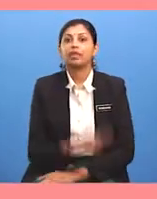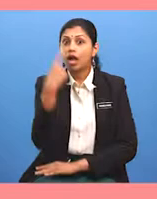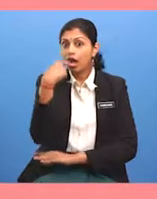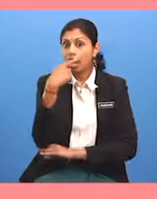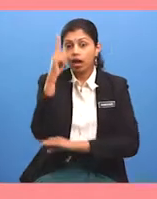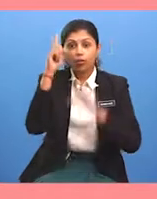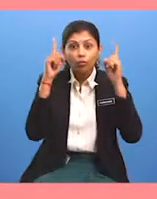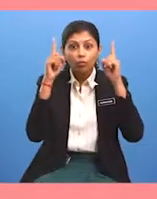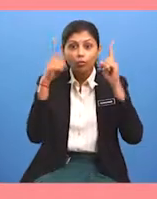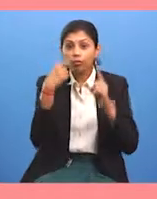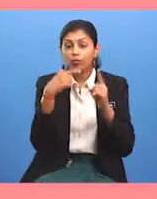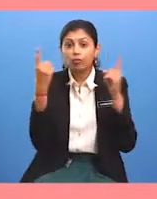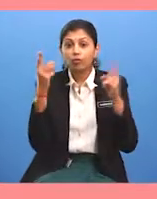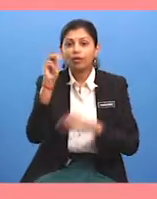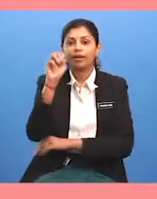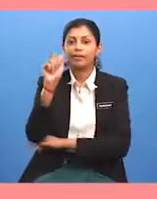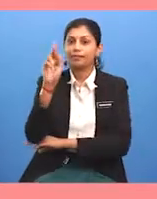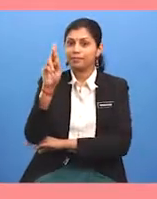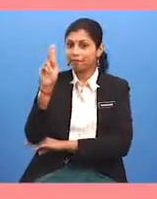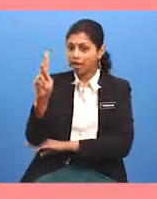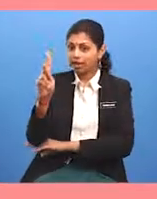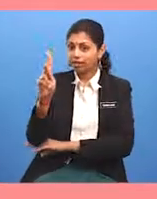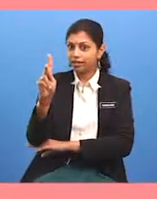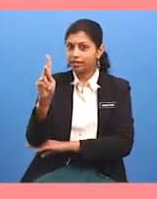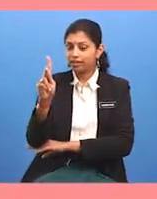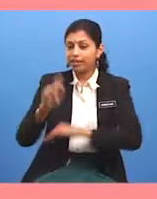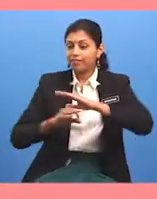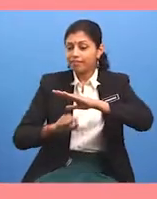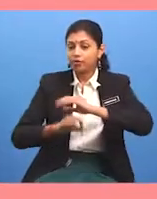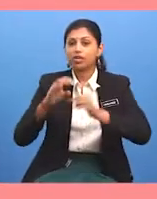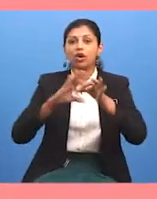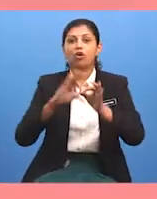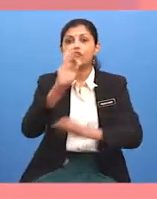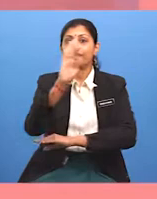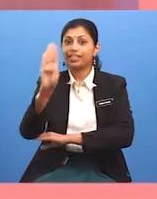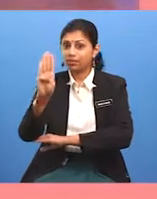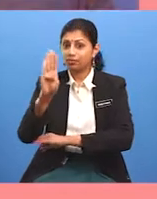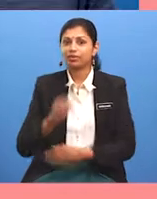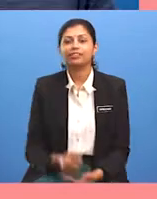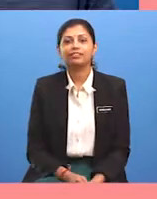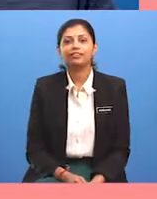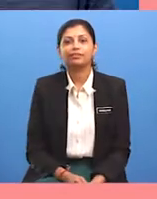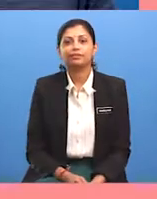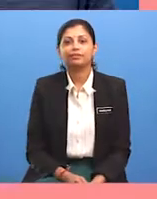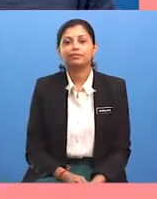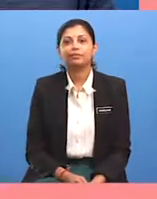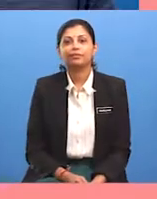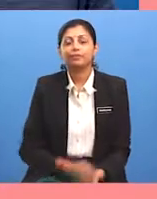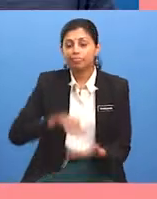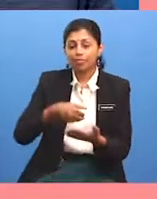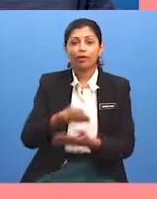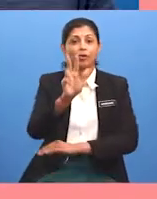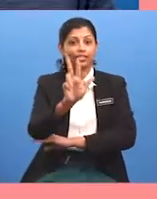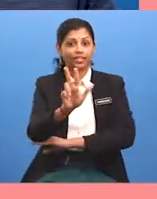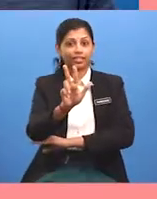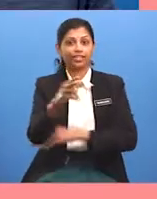person is Mark Zuckerberg, who found Facebook. All three of them have